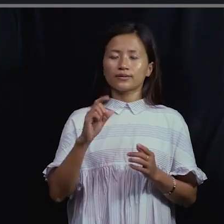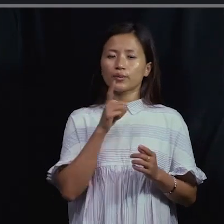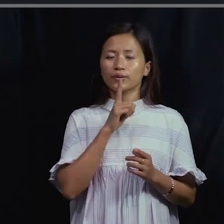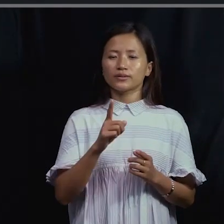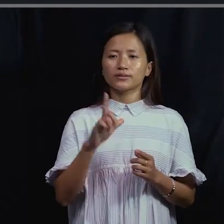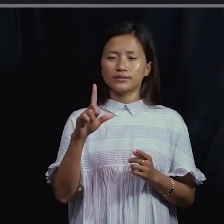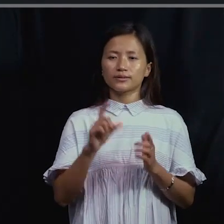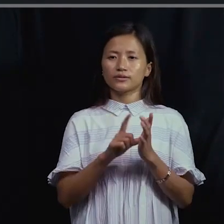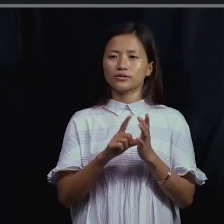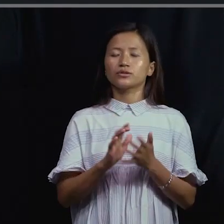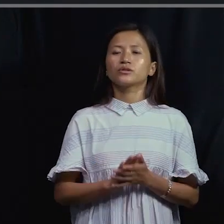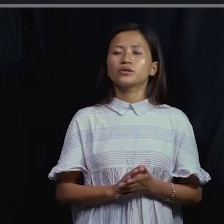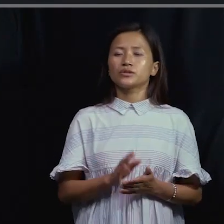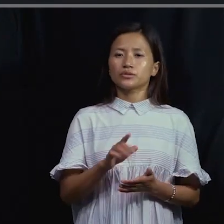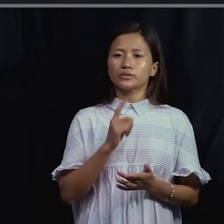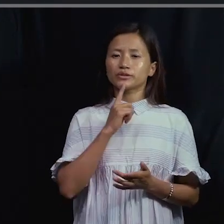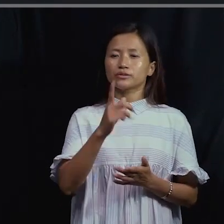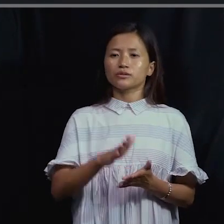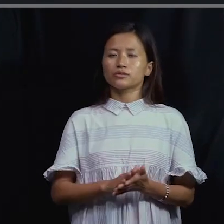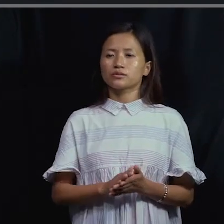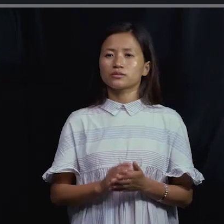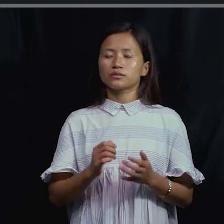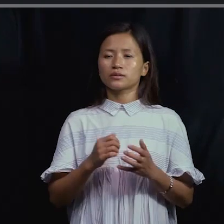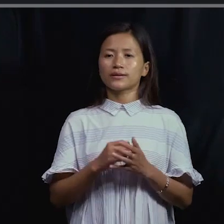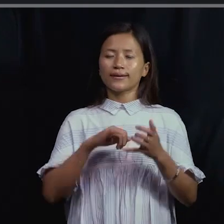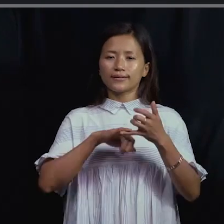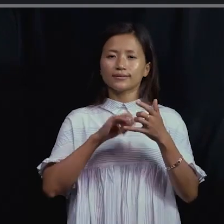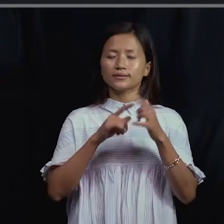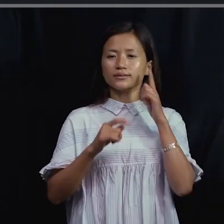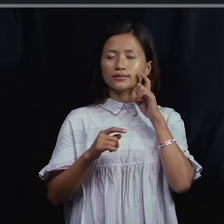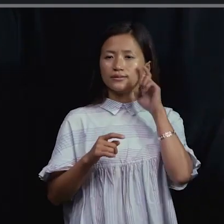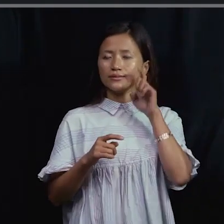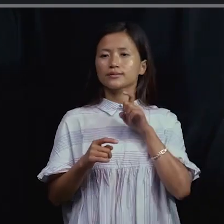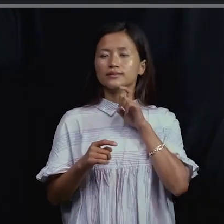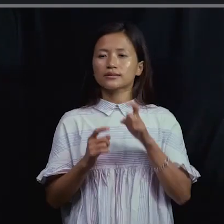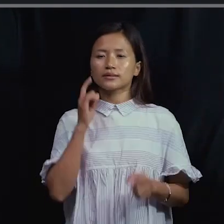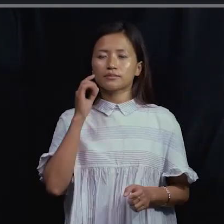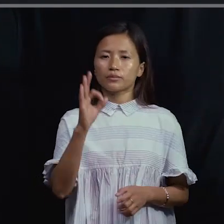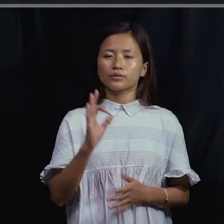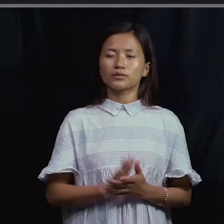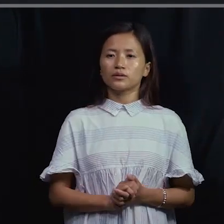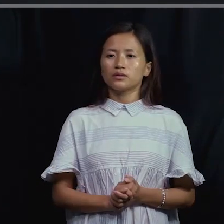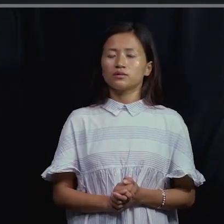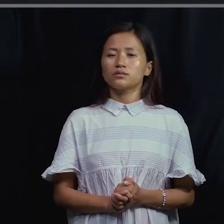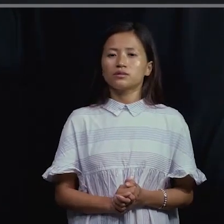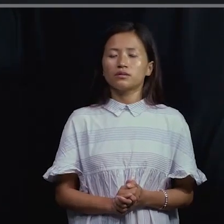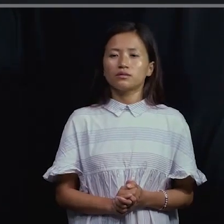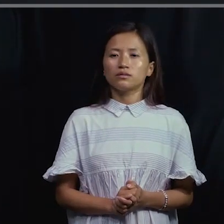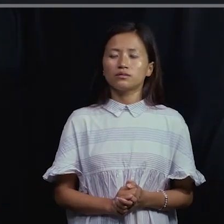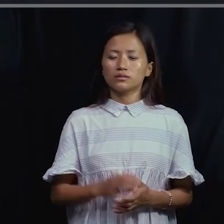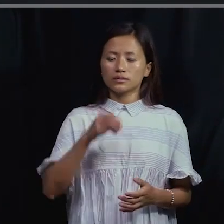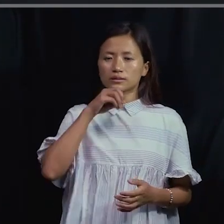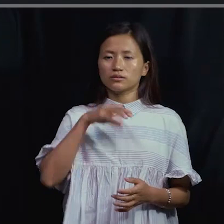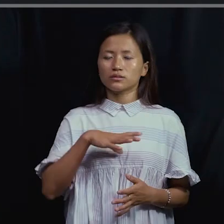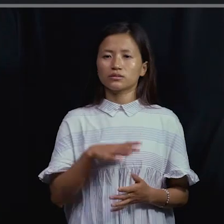be introduced. And then sex education is also very important. Why is it important? Is because the